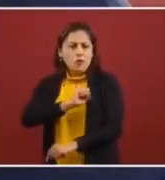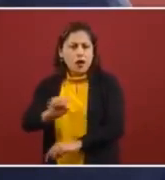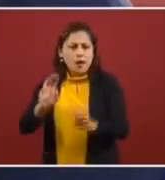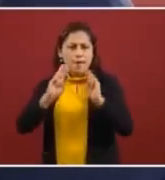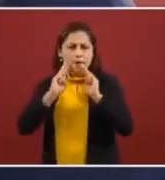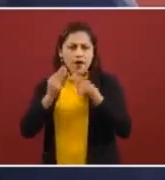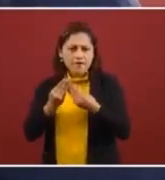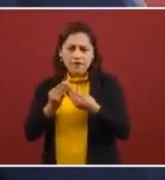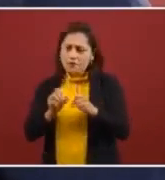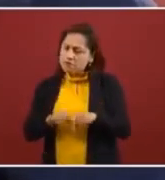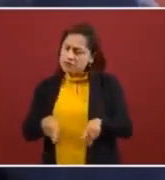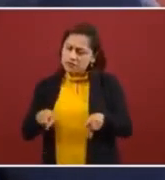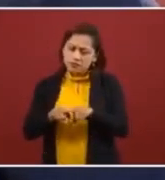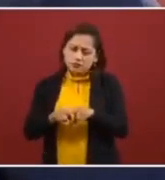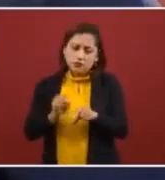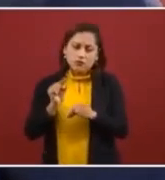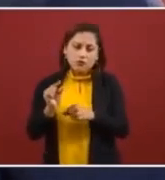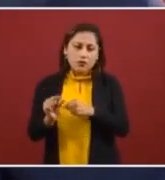organized crime.